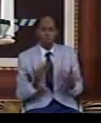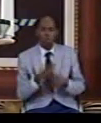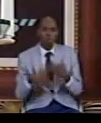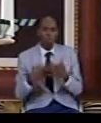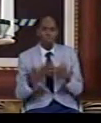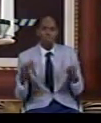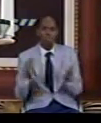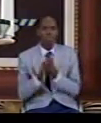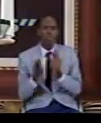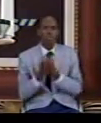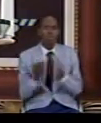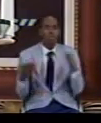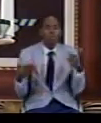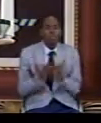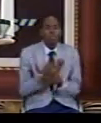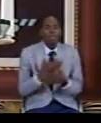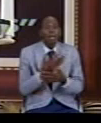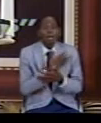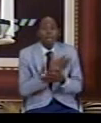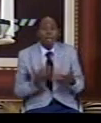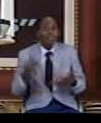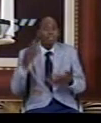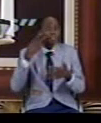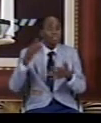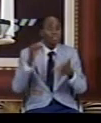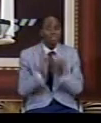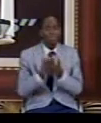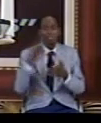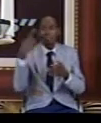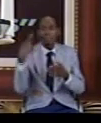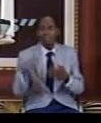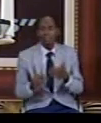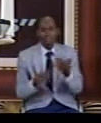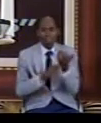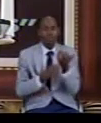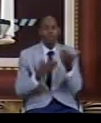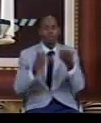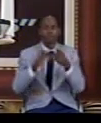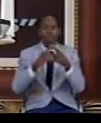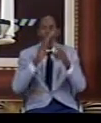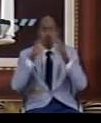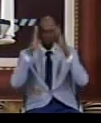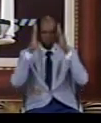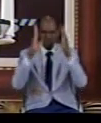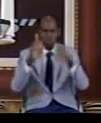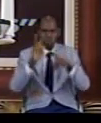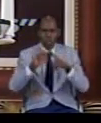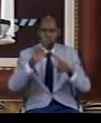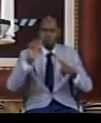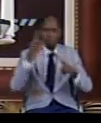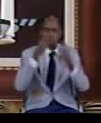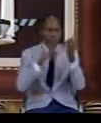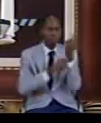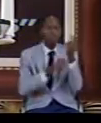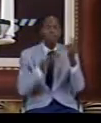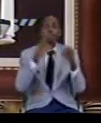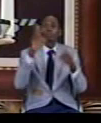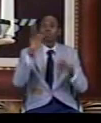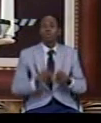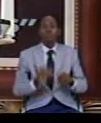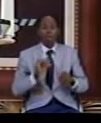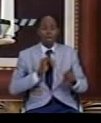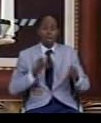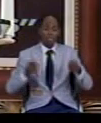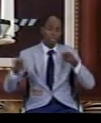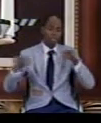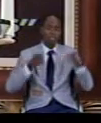all that and pay attention to only self. You say, no, I dominate self. You know what it means to deny